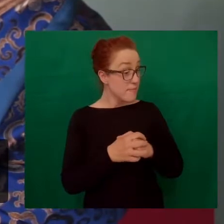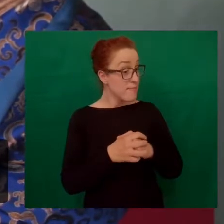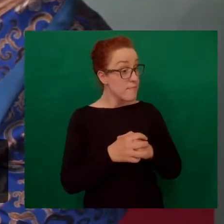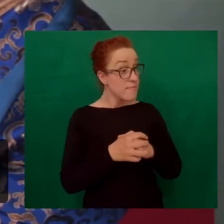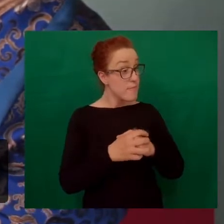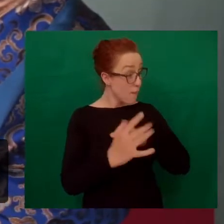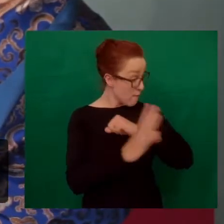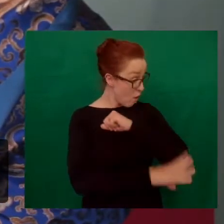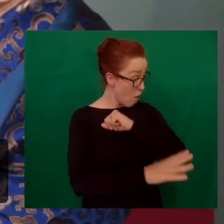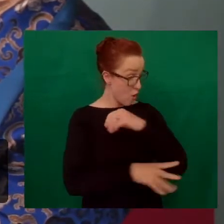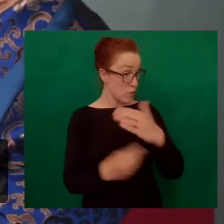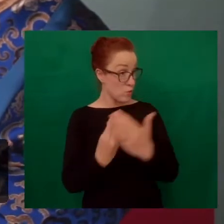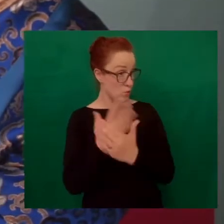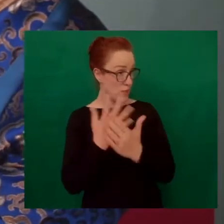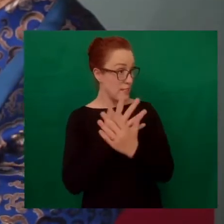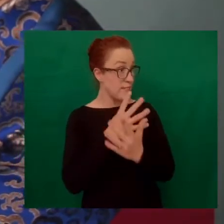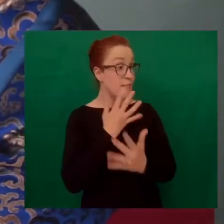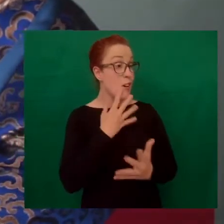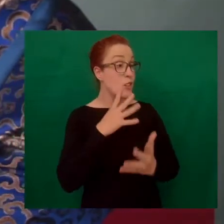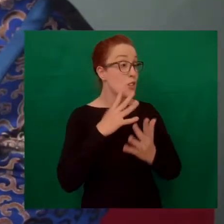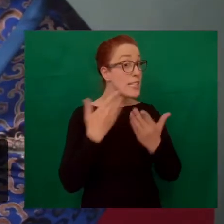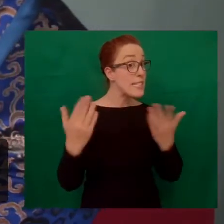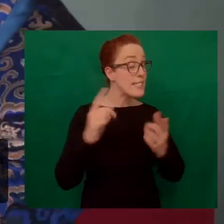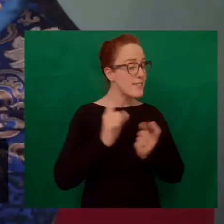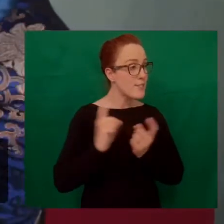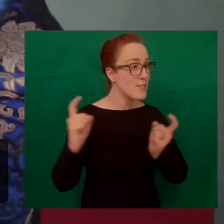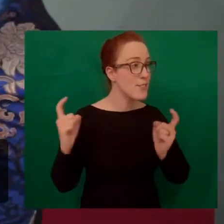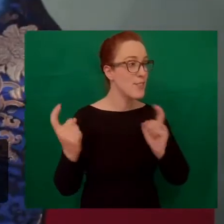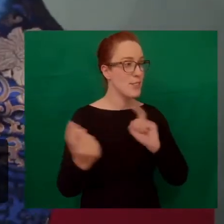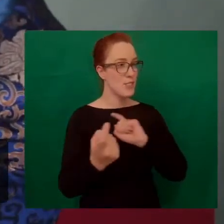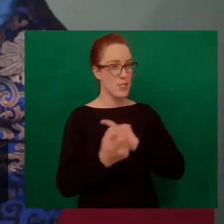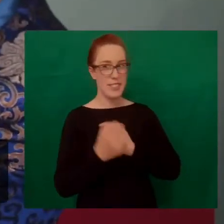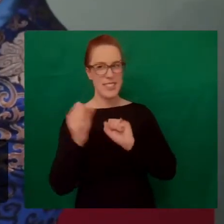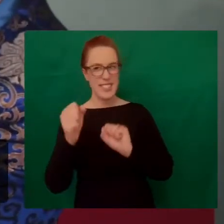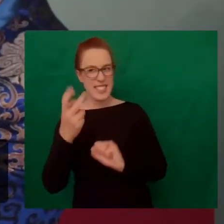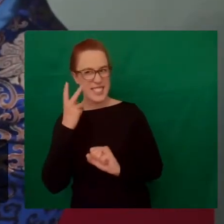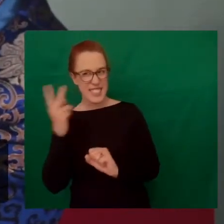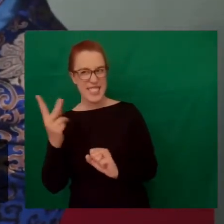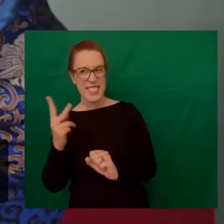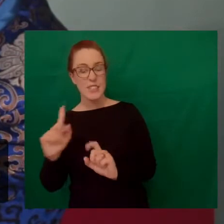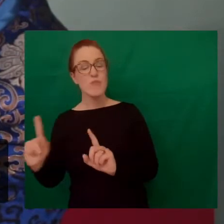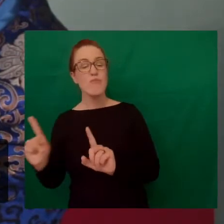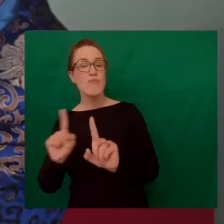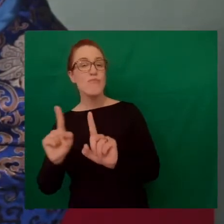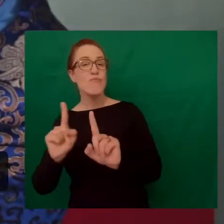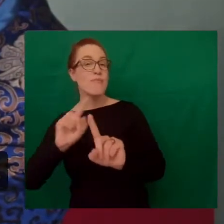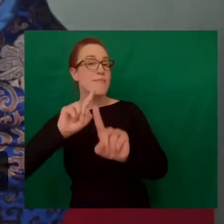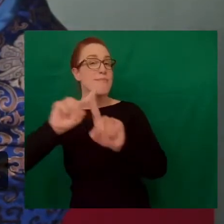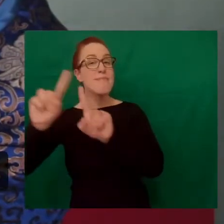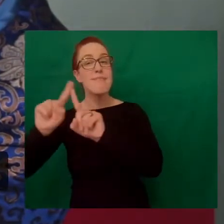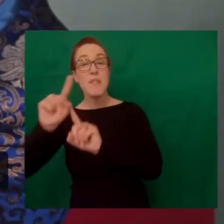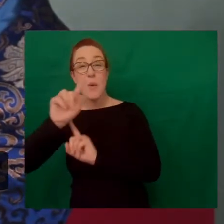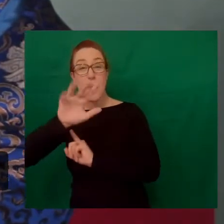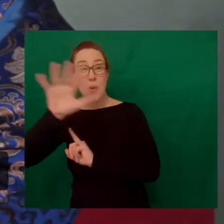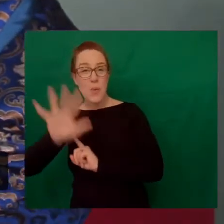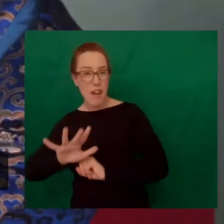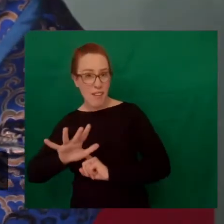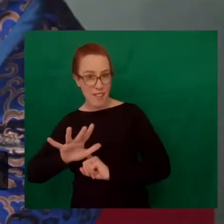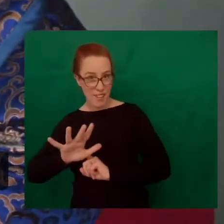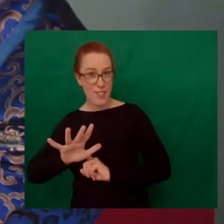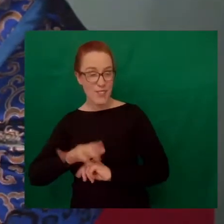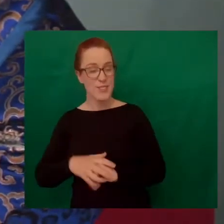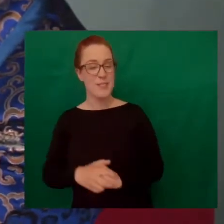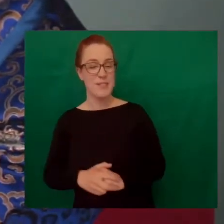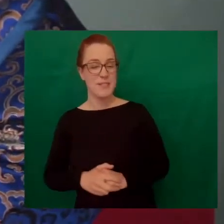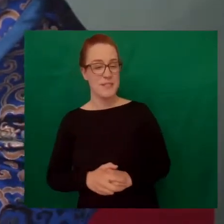Things change in fall and spring. And you can see that they're walking through all the different types of weather for every different time of the